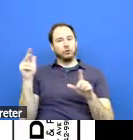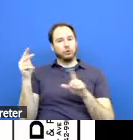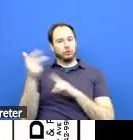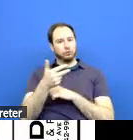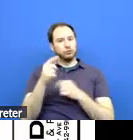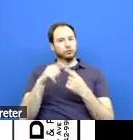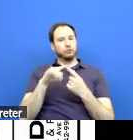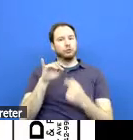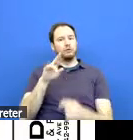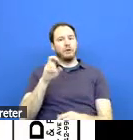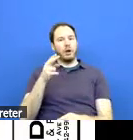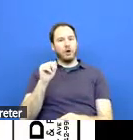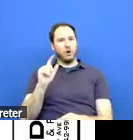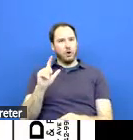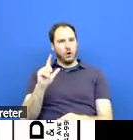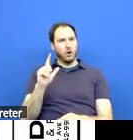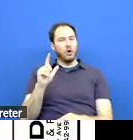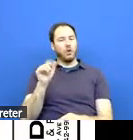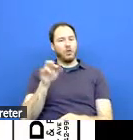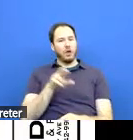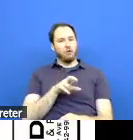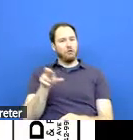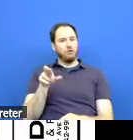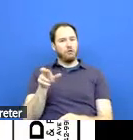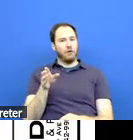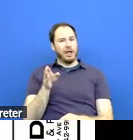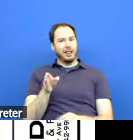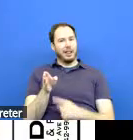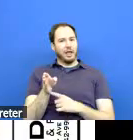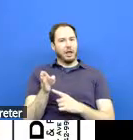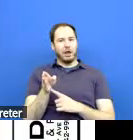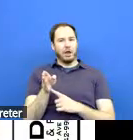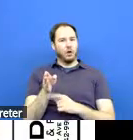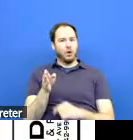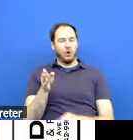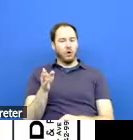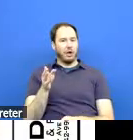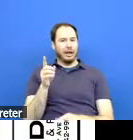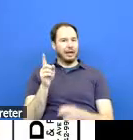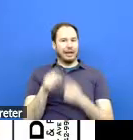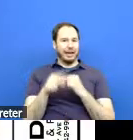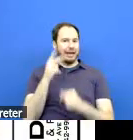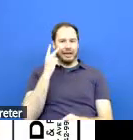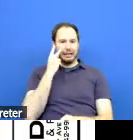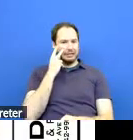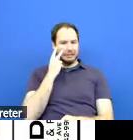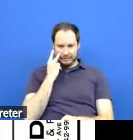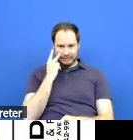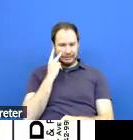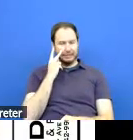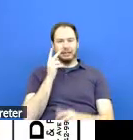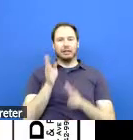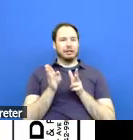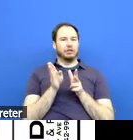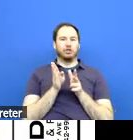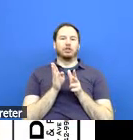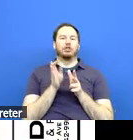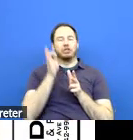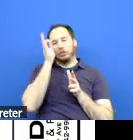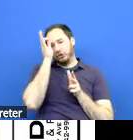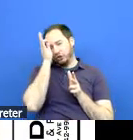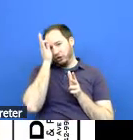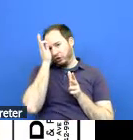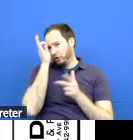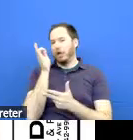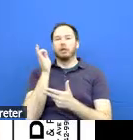hall, that right lane is almost invisible. There's just enough curve on the highway